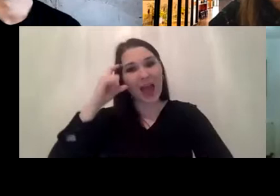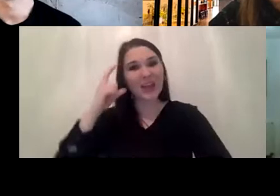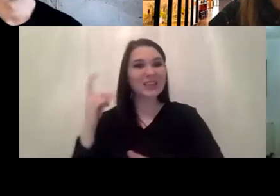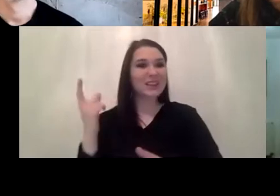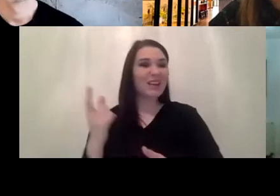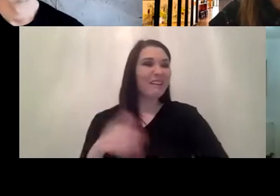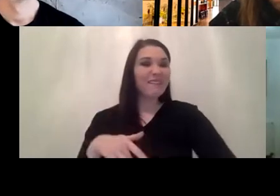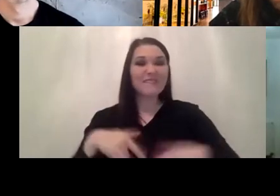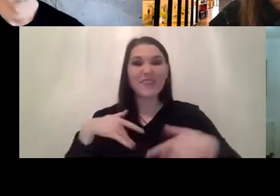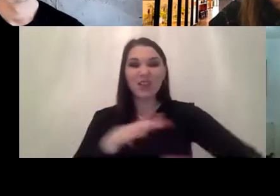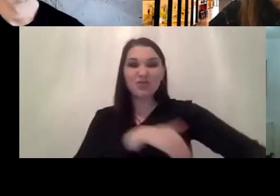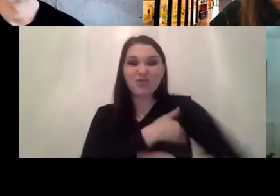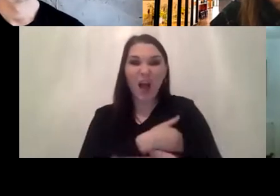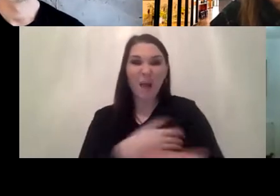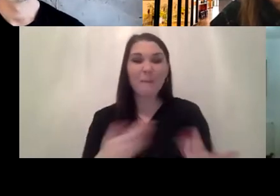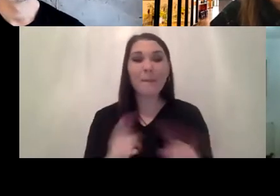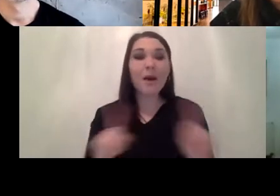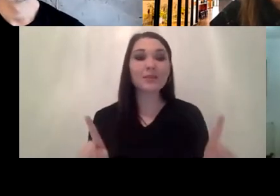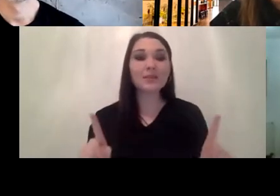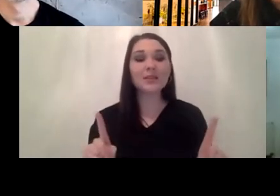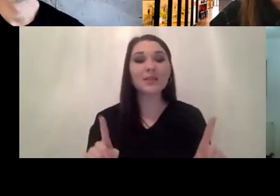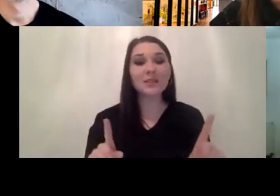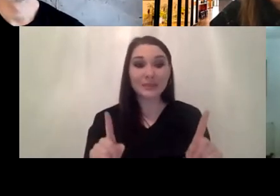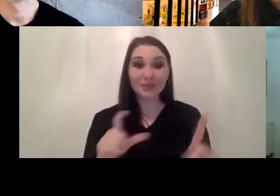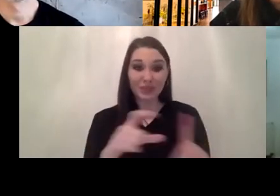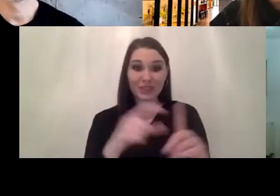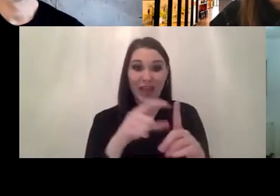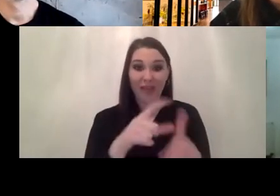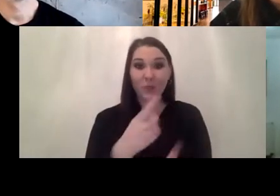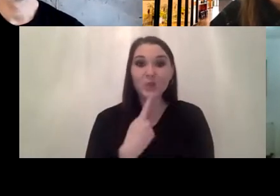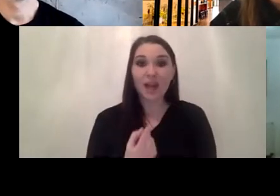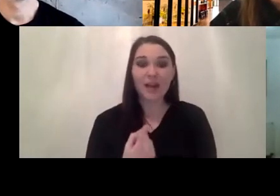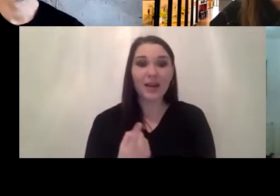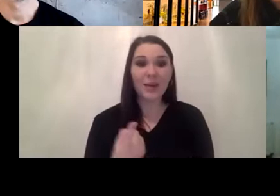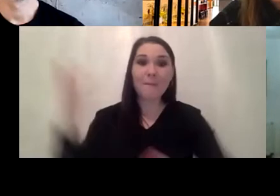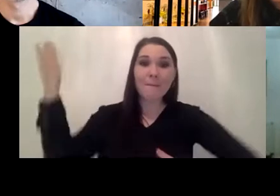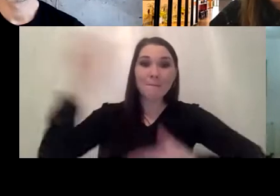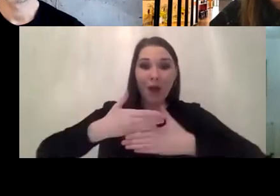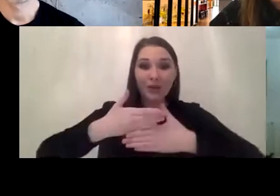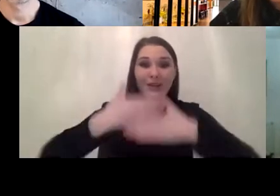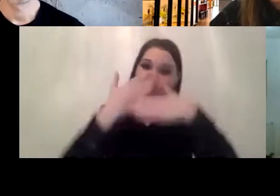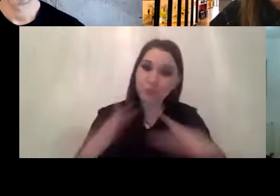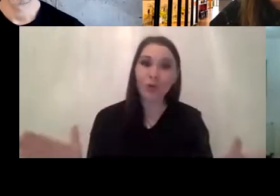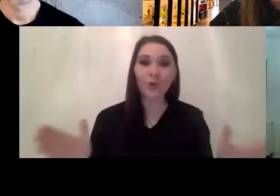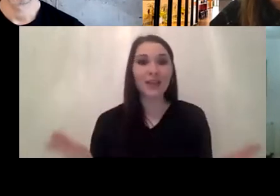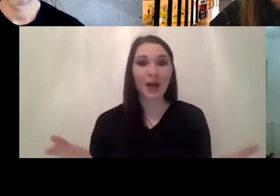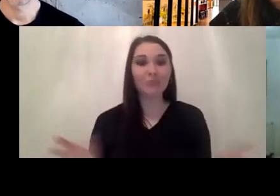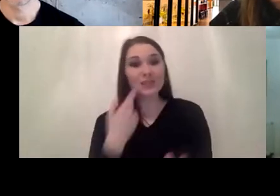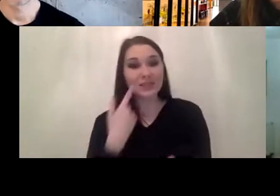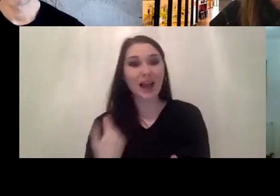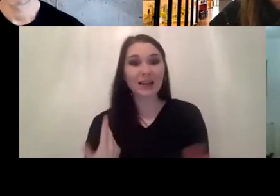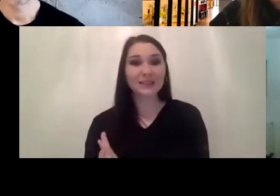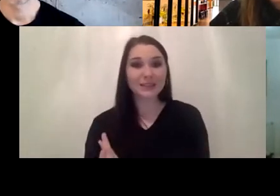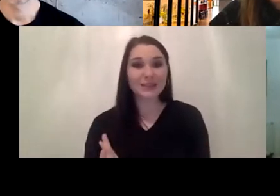But I do think those, as David was saying, like those barriers have been broken down, which is really nice, particularly